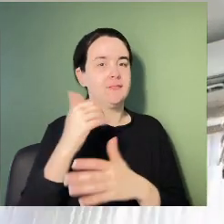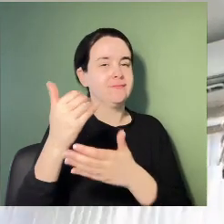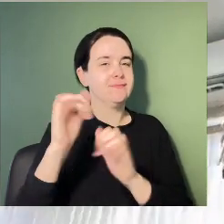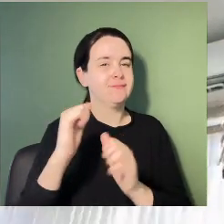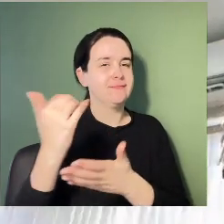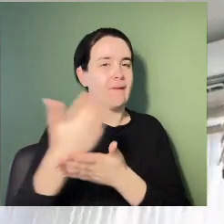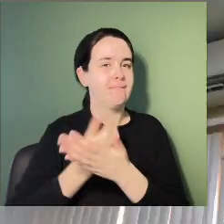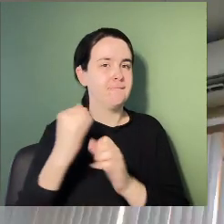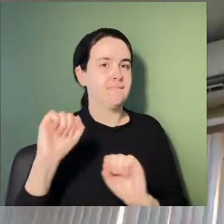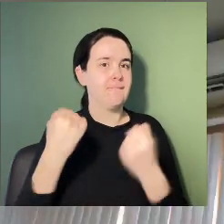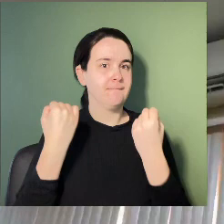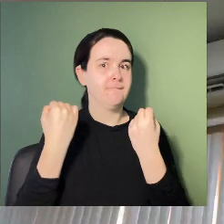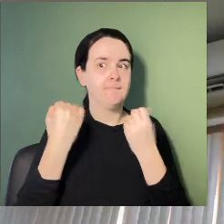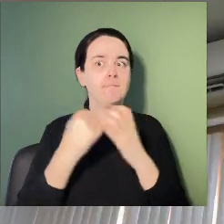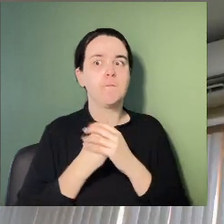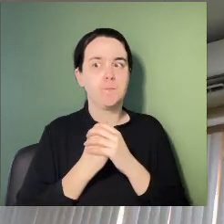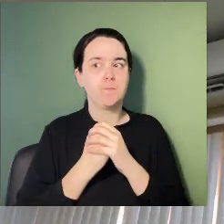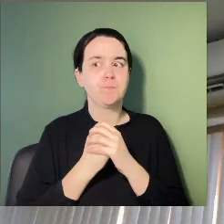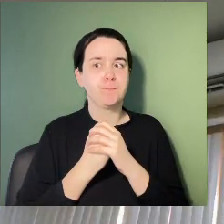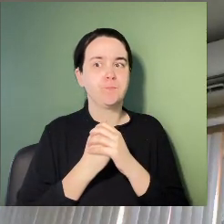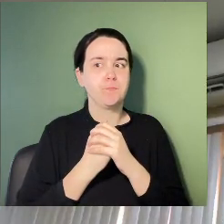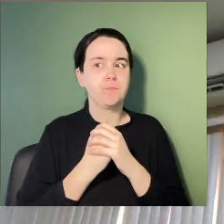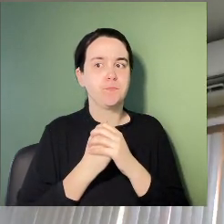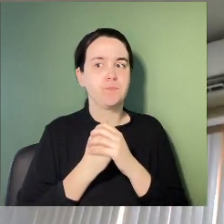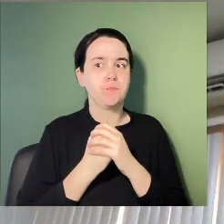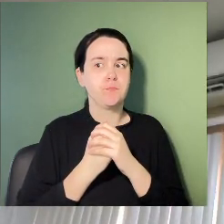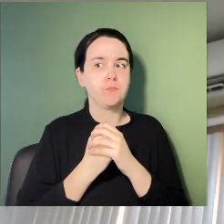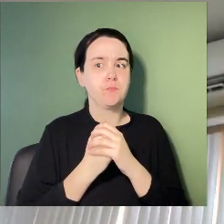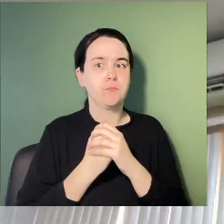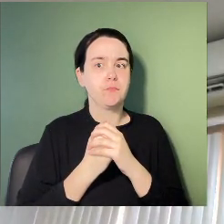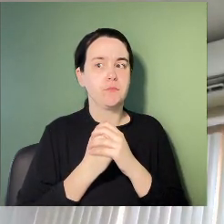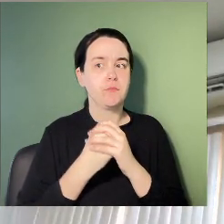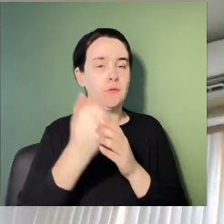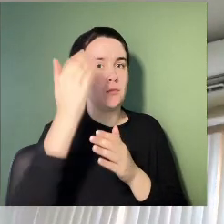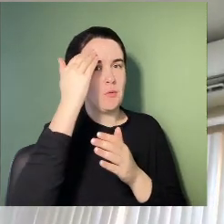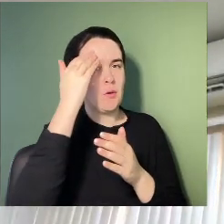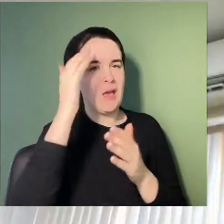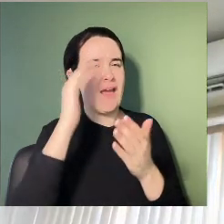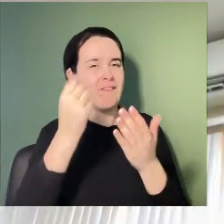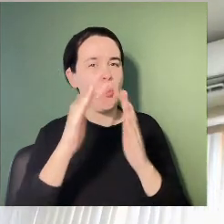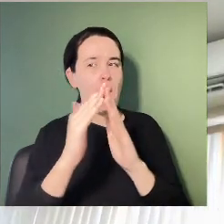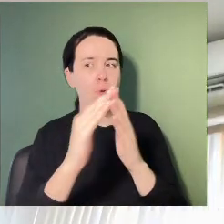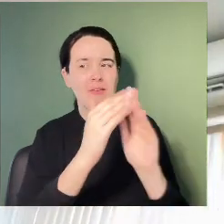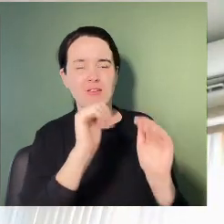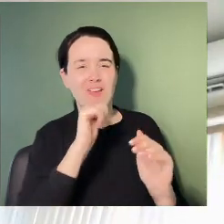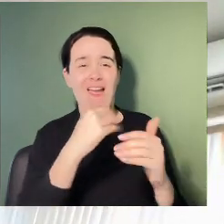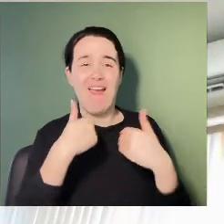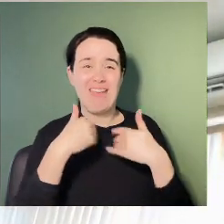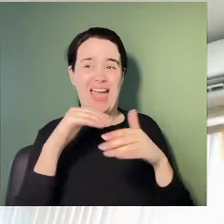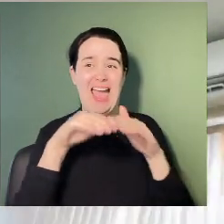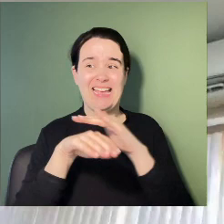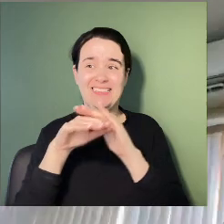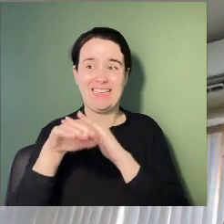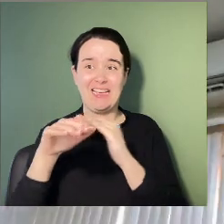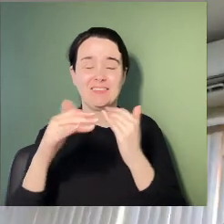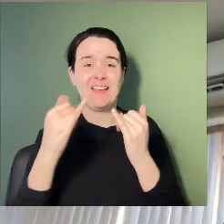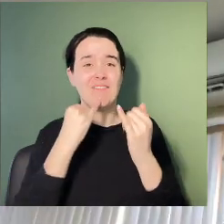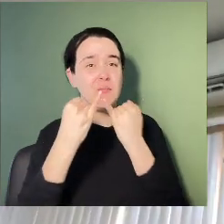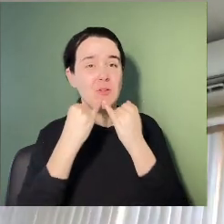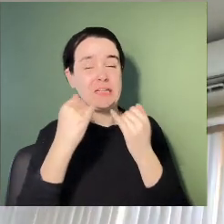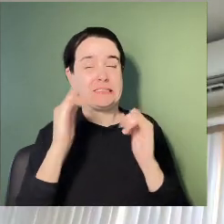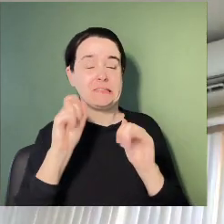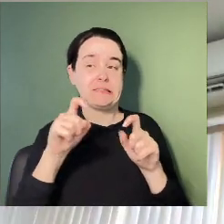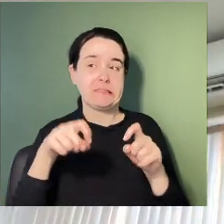Cassie, for underserved communities who might not have access to these information that we are discussing here, because